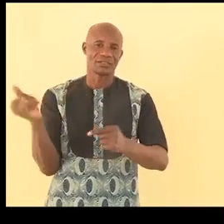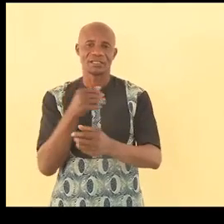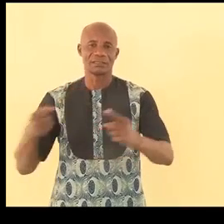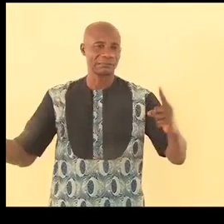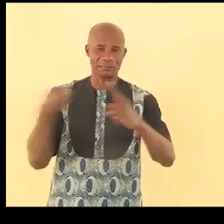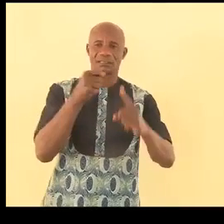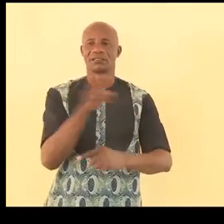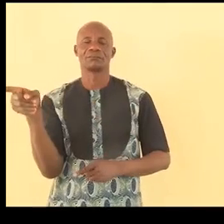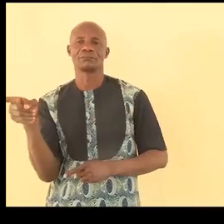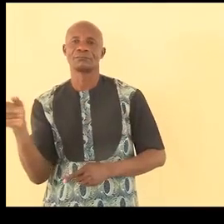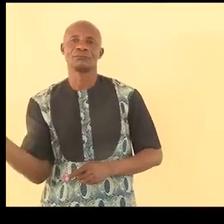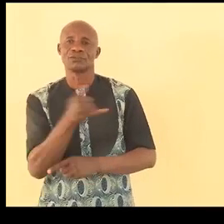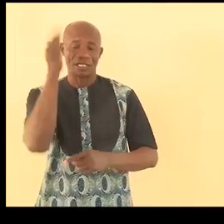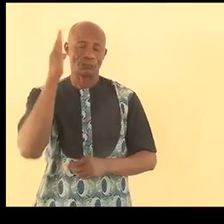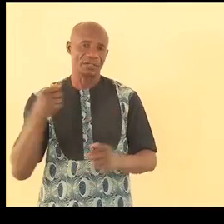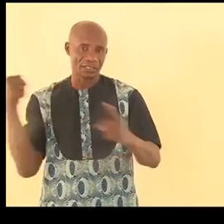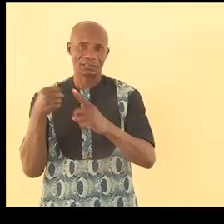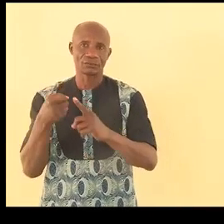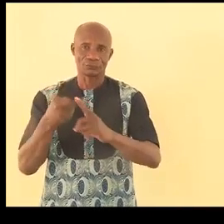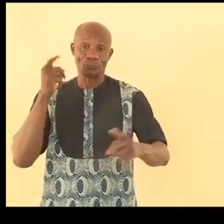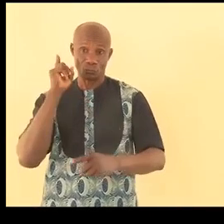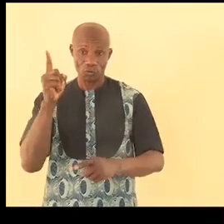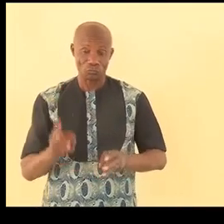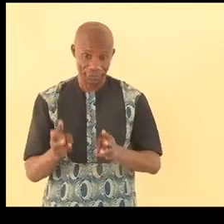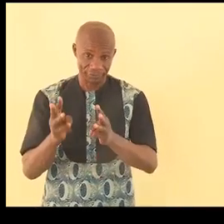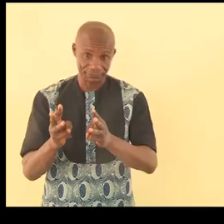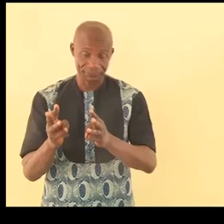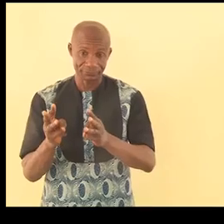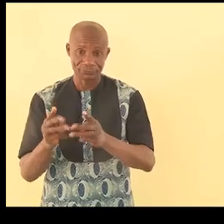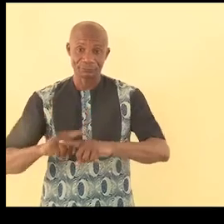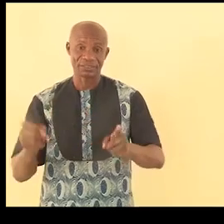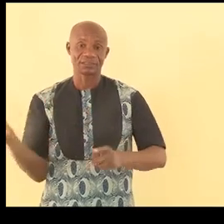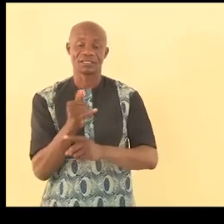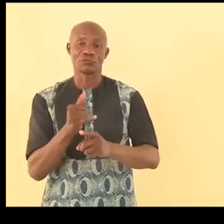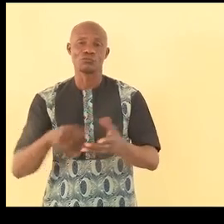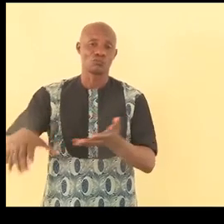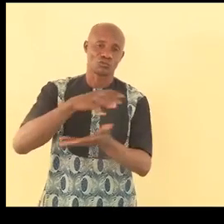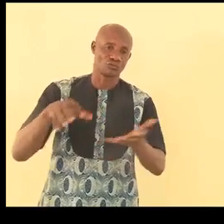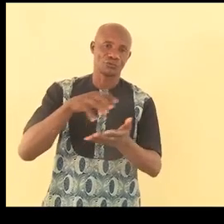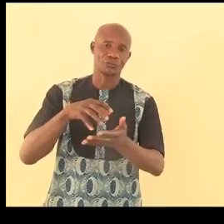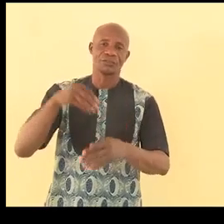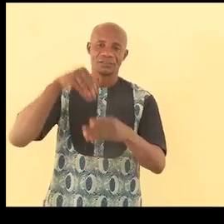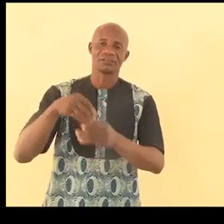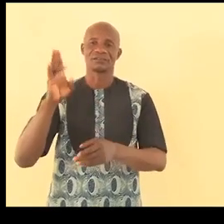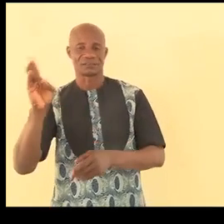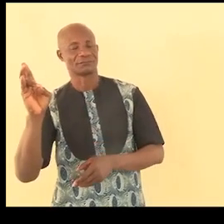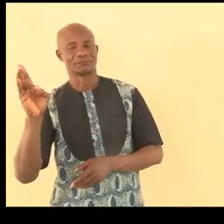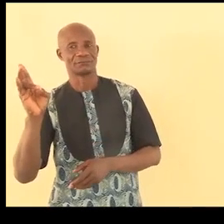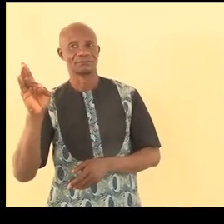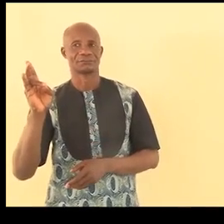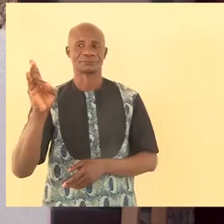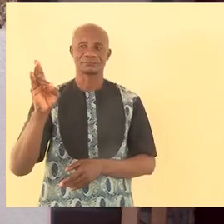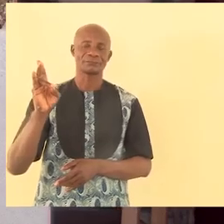attack you. They will attack you from one direction, but they will scatter from you in